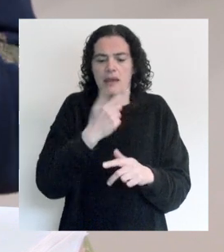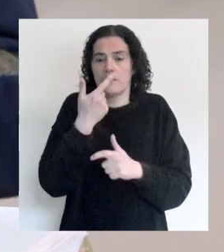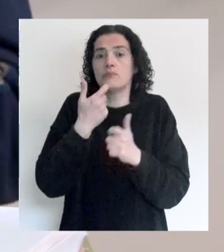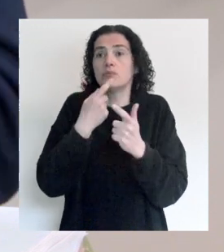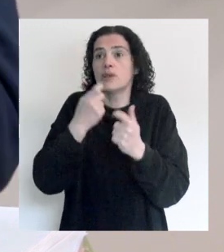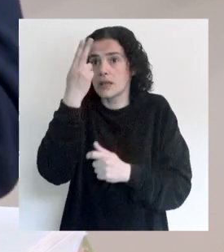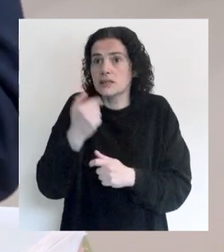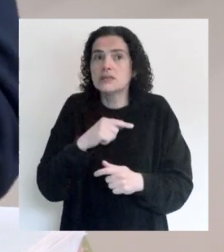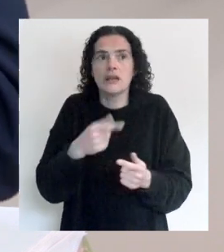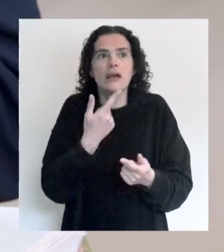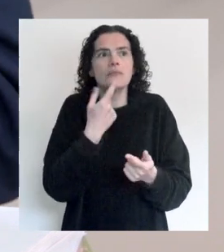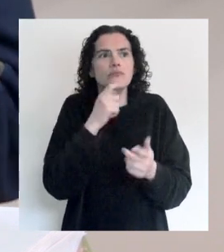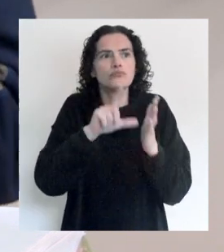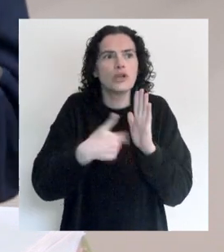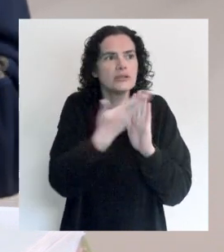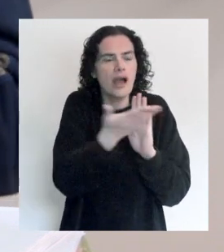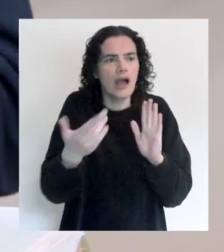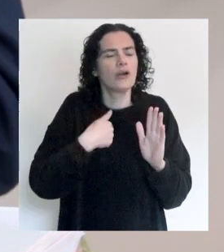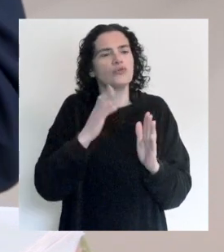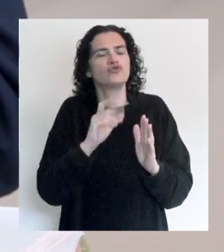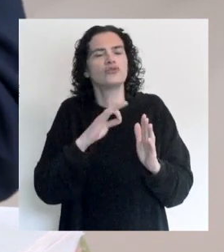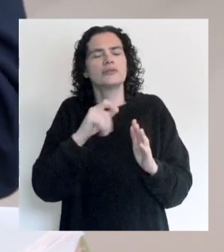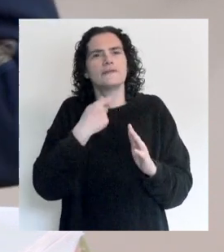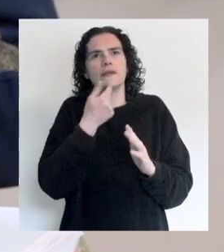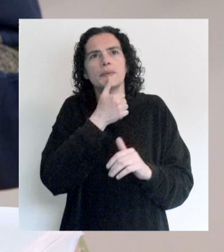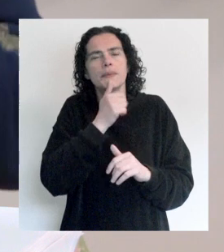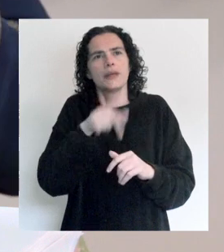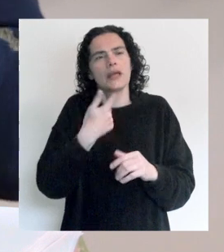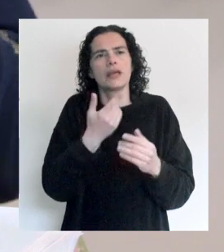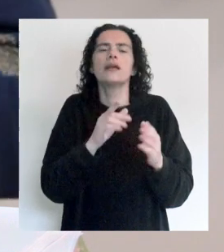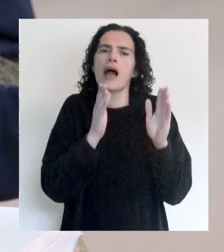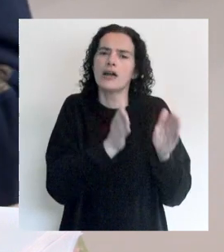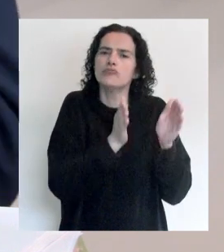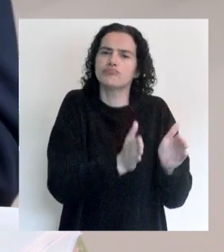since, asking artists about their unrealized project. And Joseph Grigley also decided to